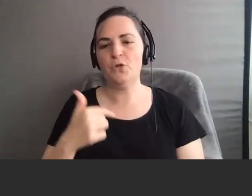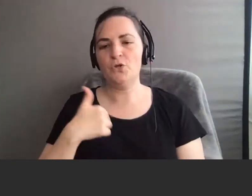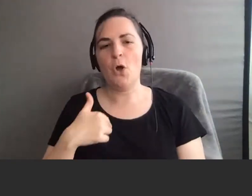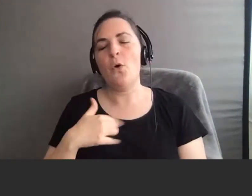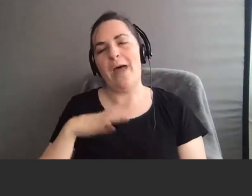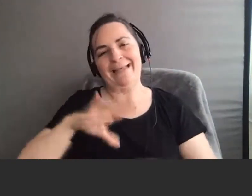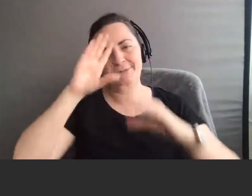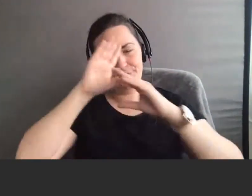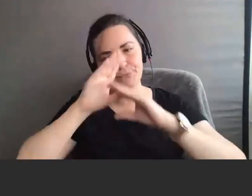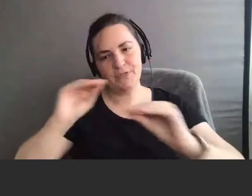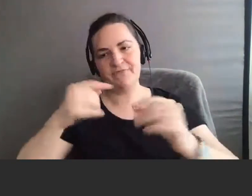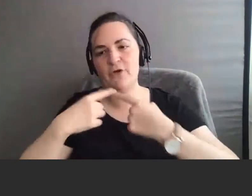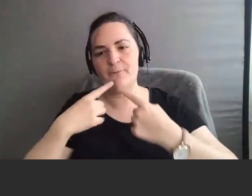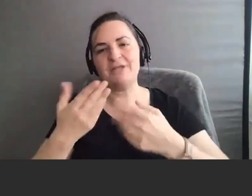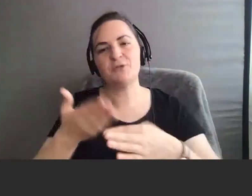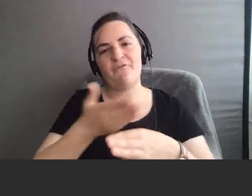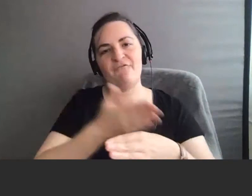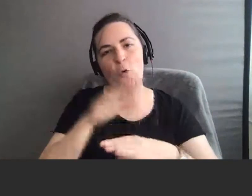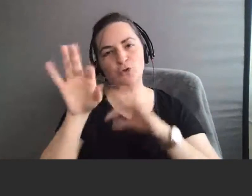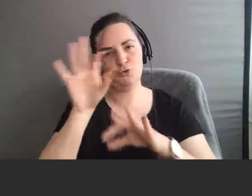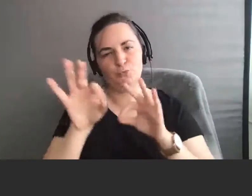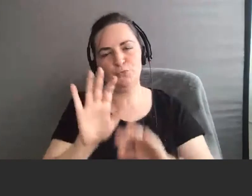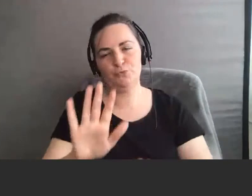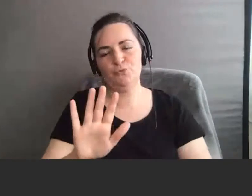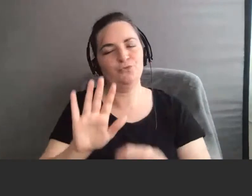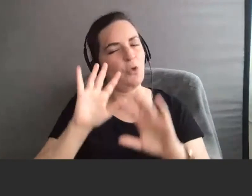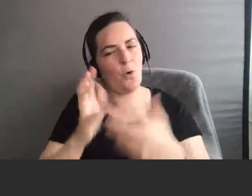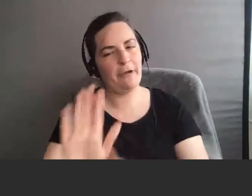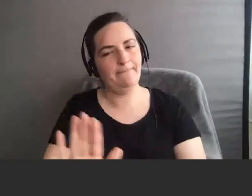we ask you to choose, so don't worry about that. We'll let you know.